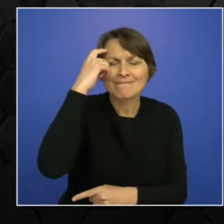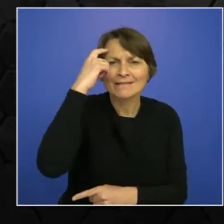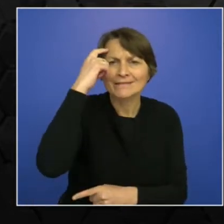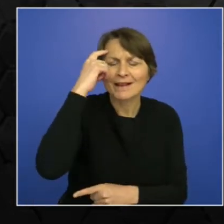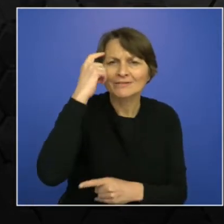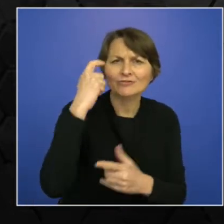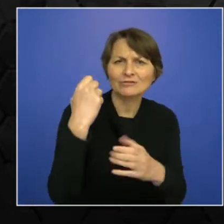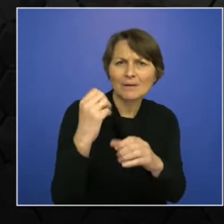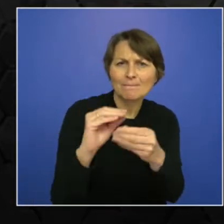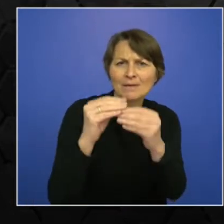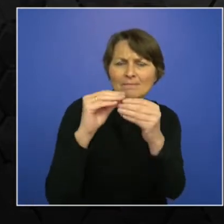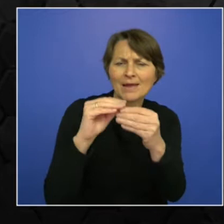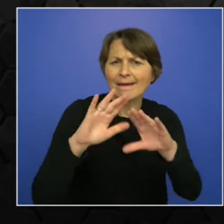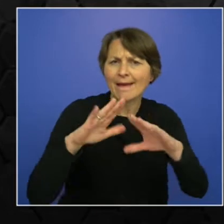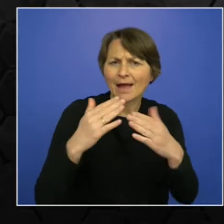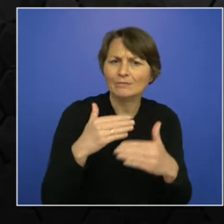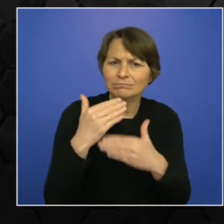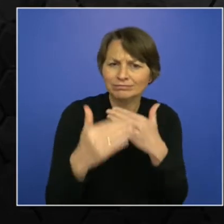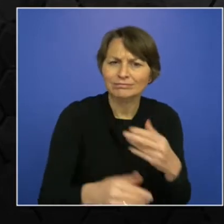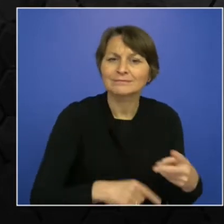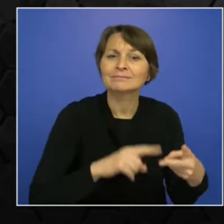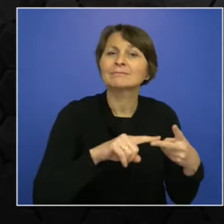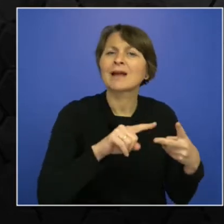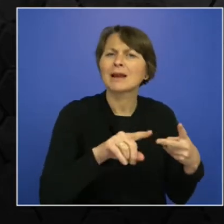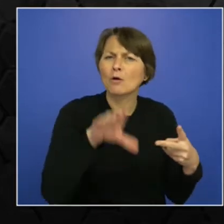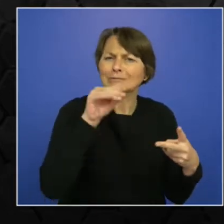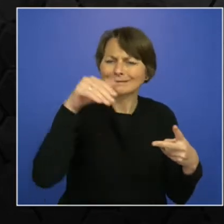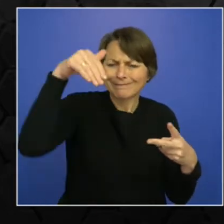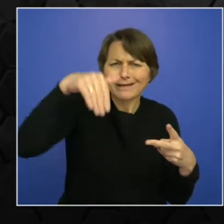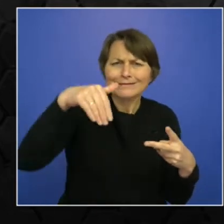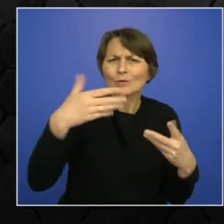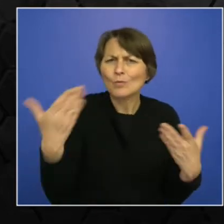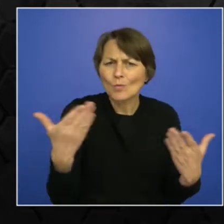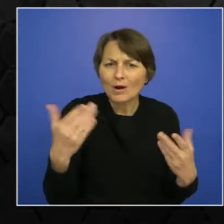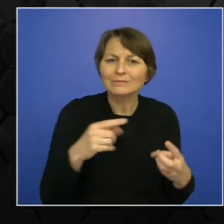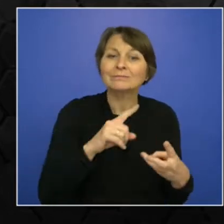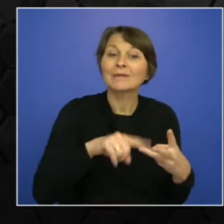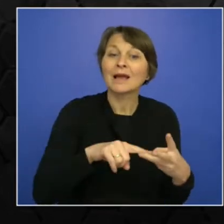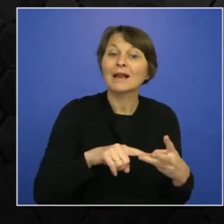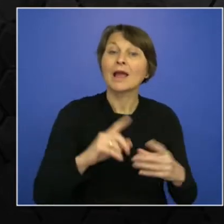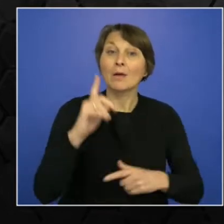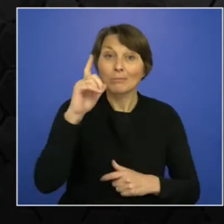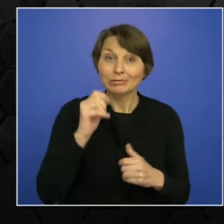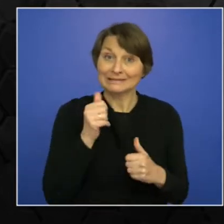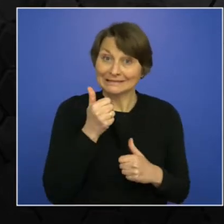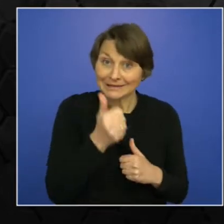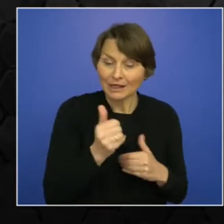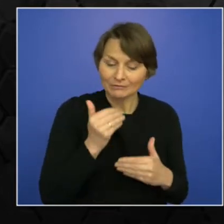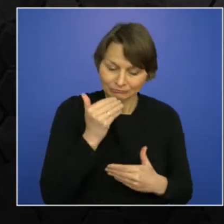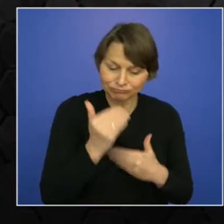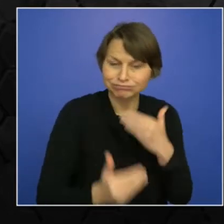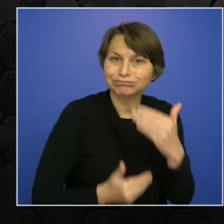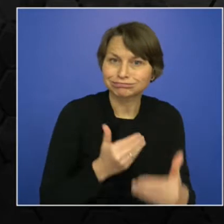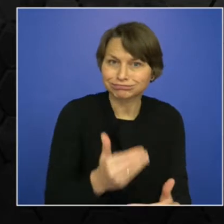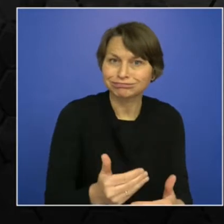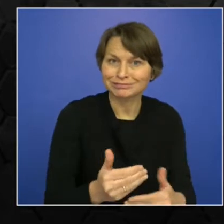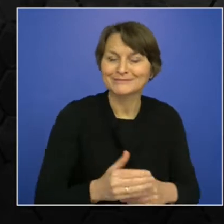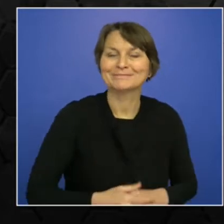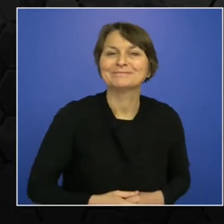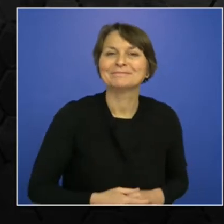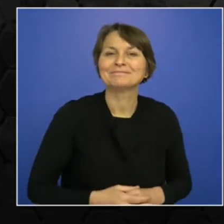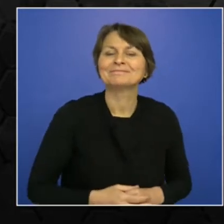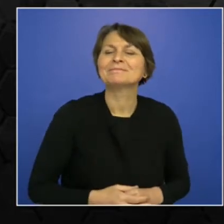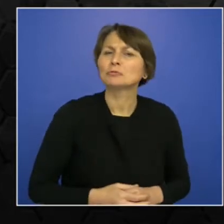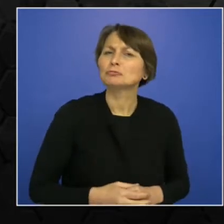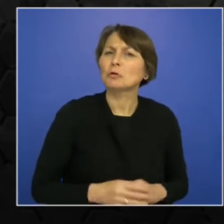is work, what can machine learning do, and type of machine learning. In the last session, I will introduce about getting started